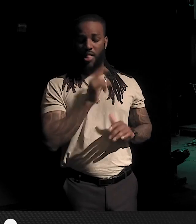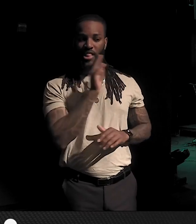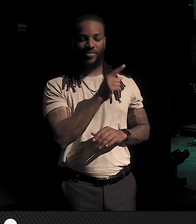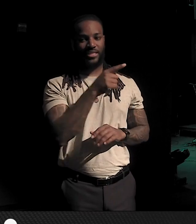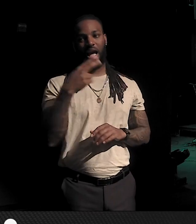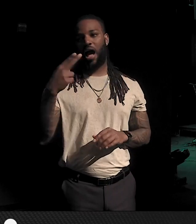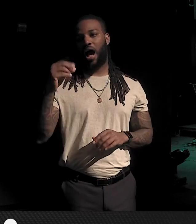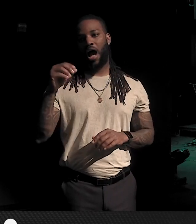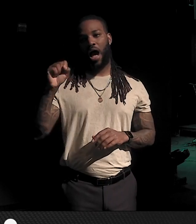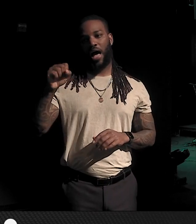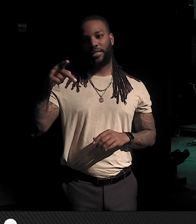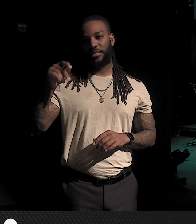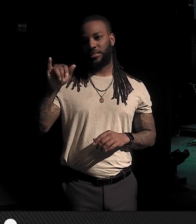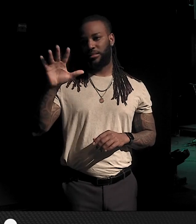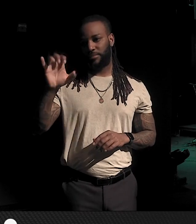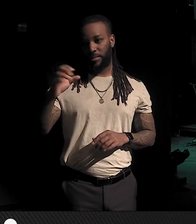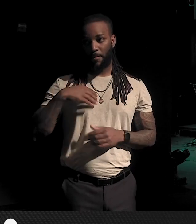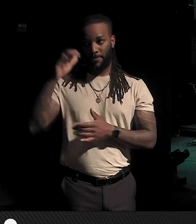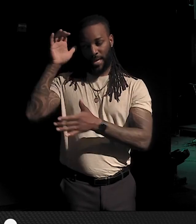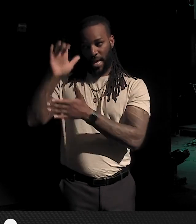My husband's been in Africa all week.